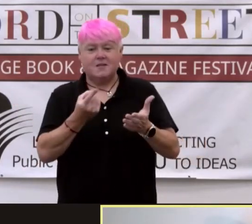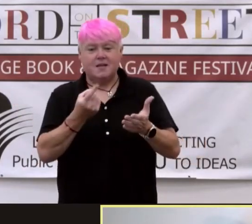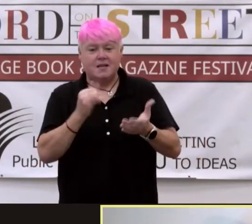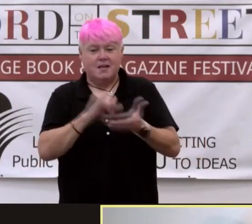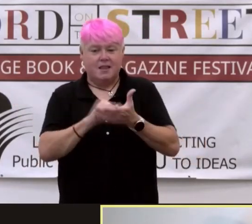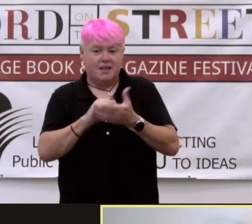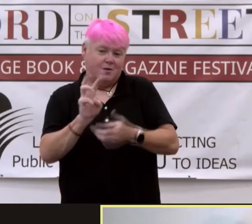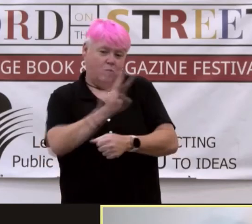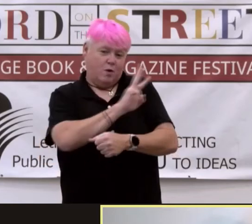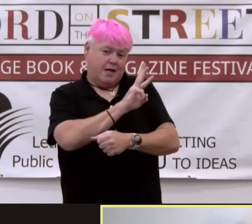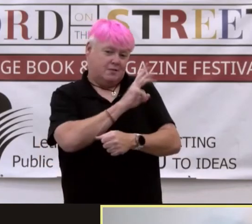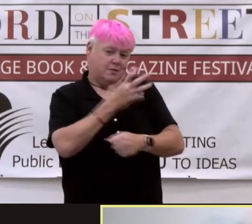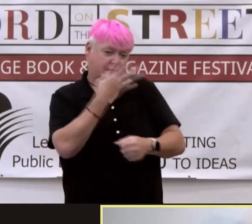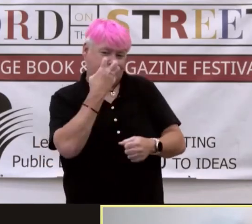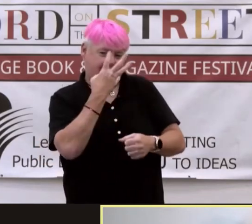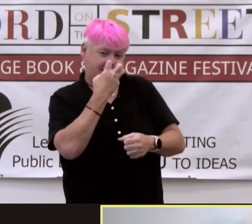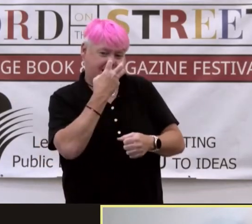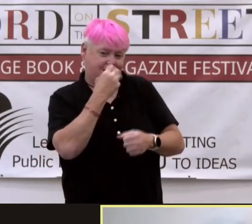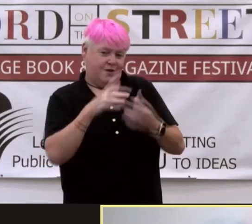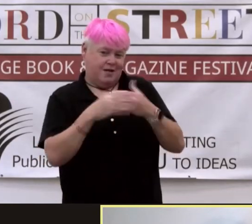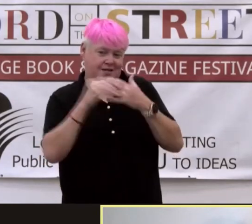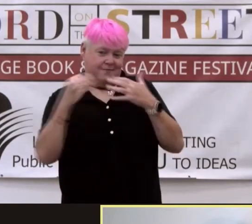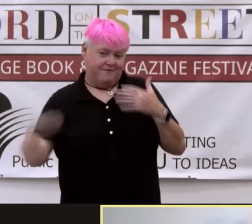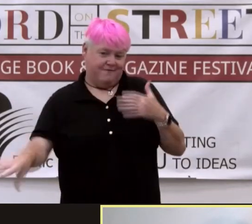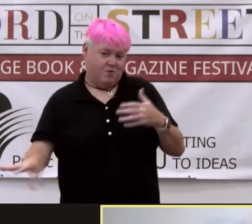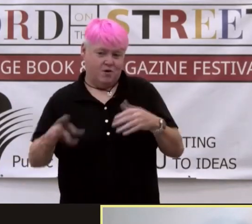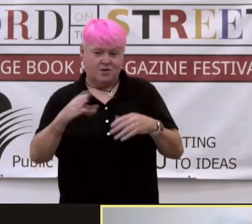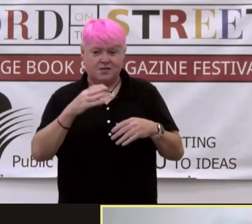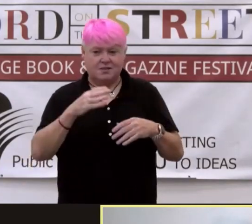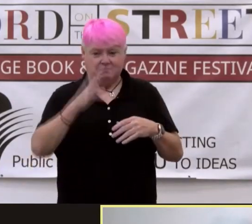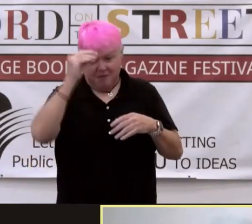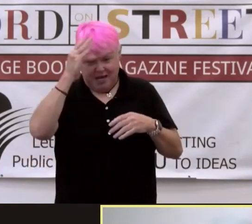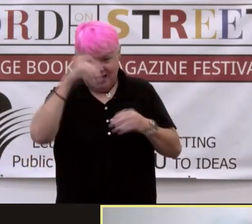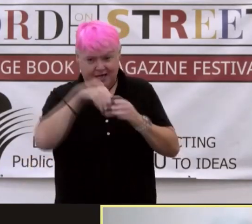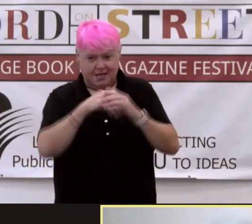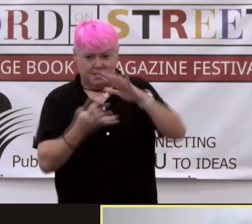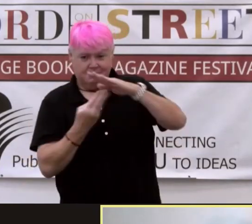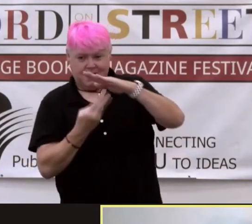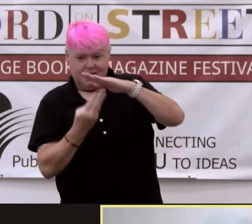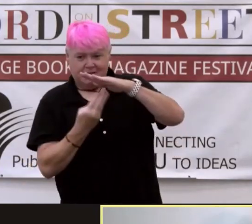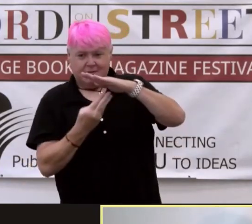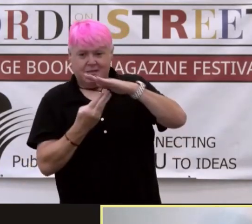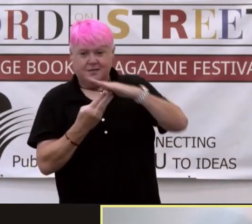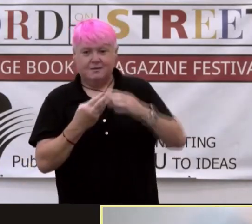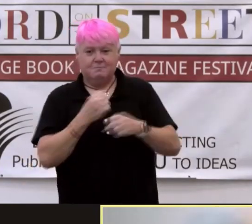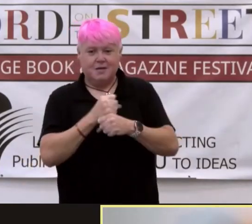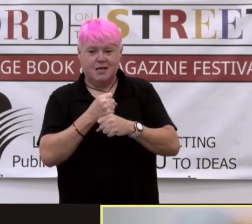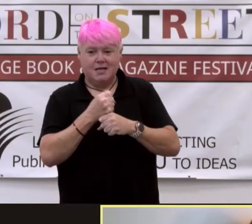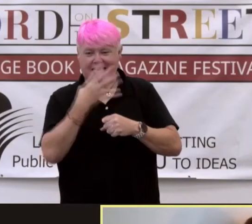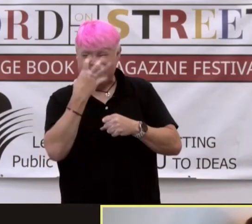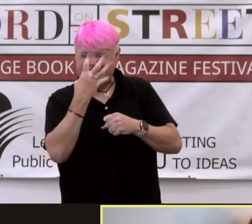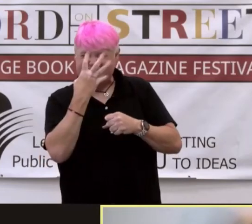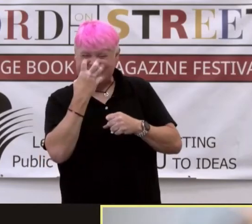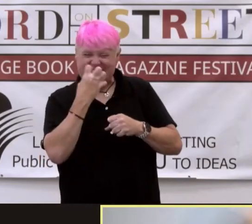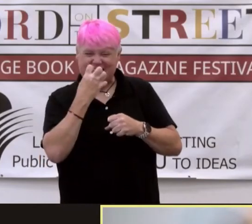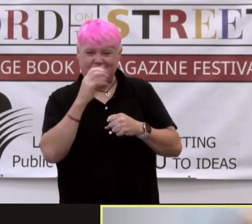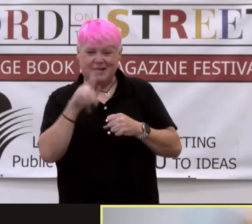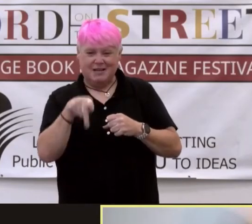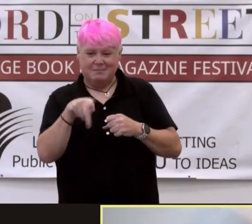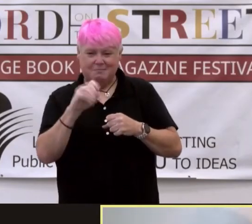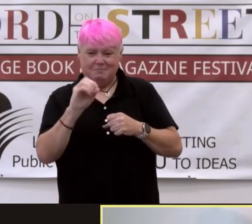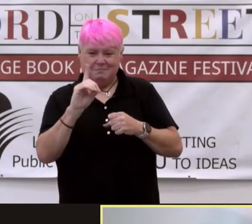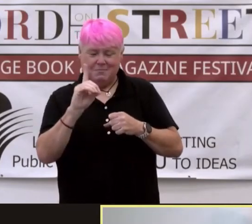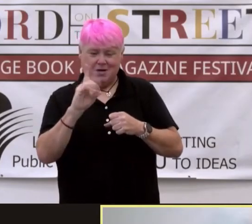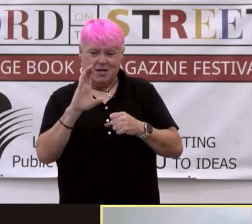an angry divorced guy in his basement, just making angry podcasts. Like, who doesn't? Who among